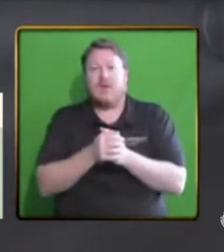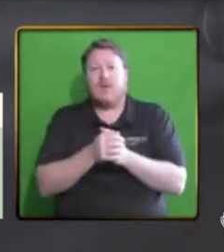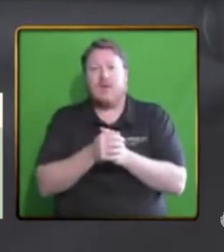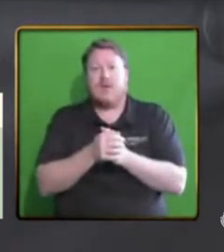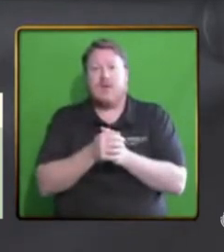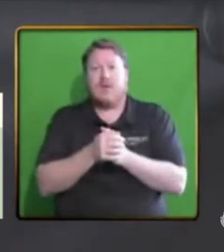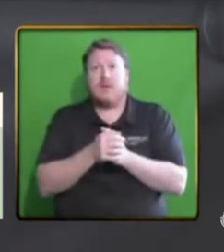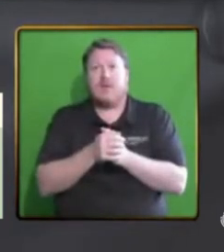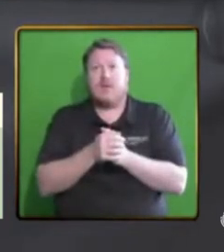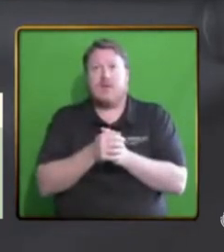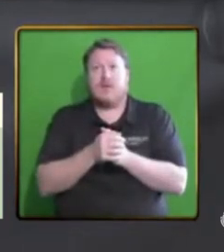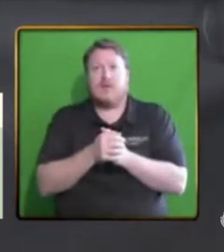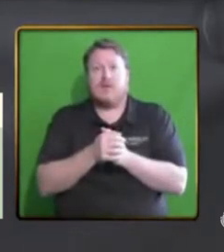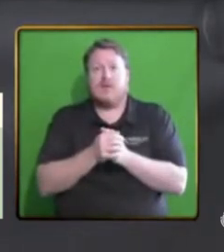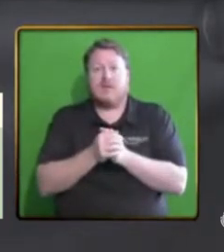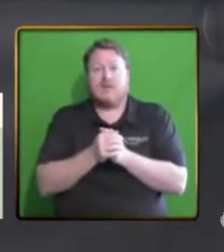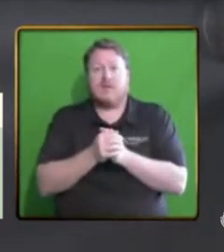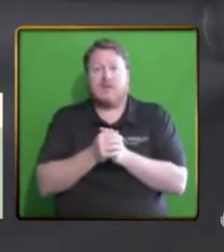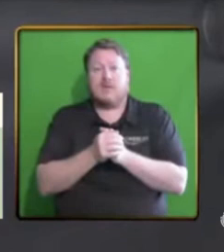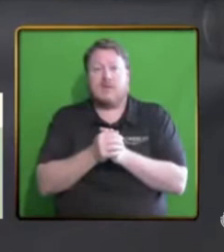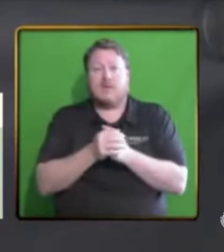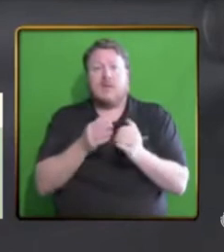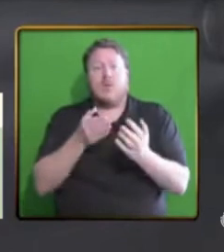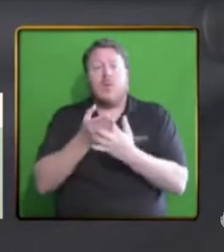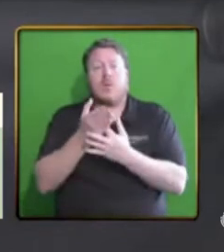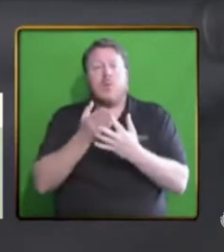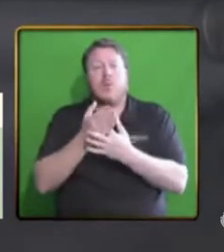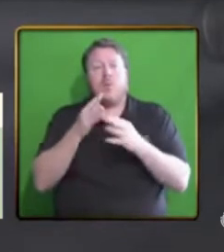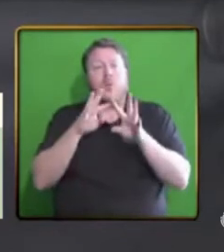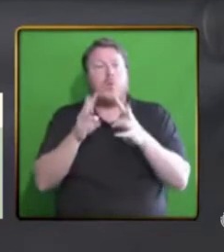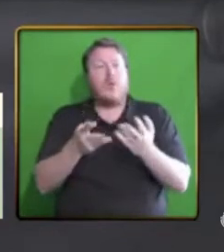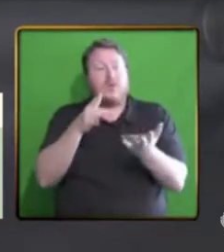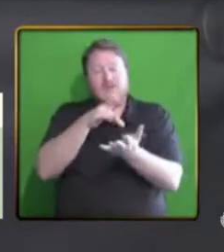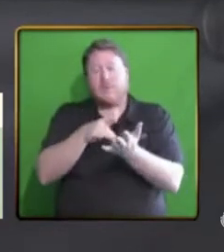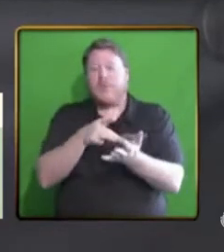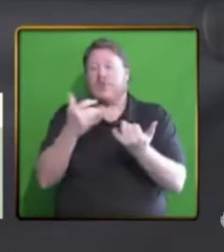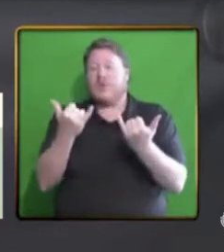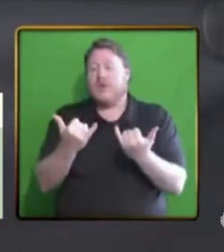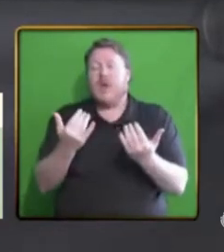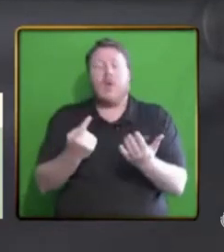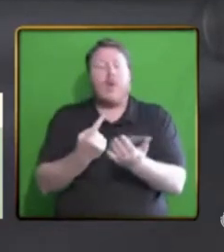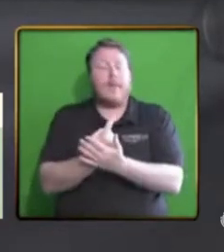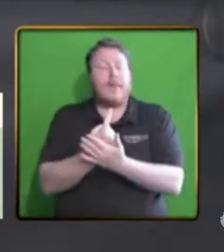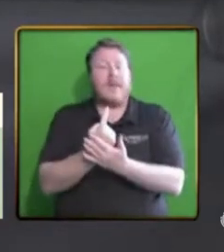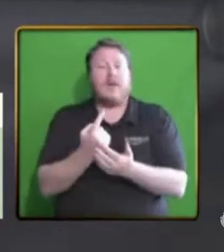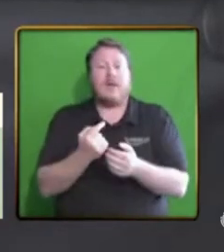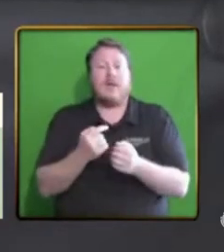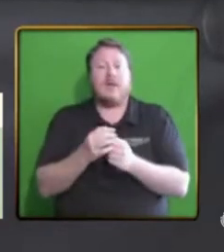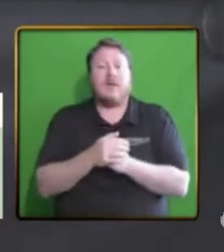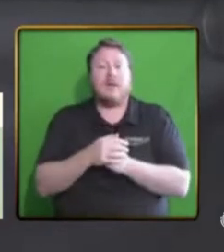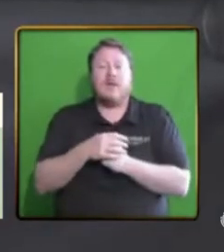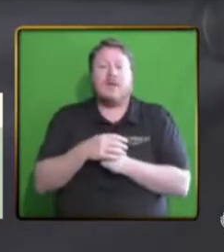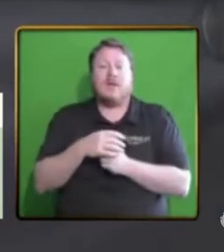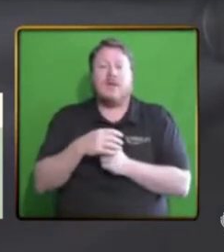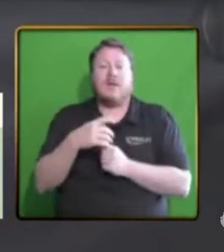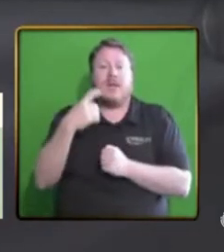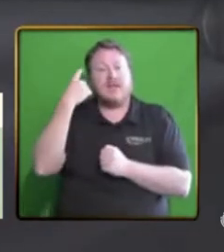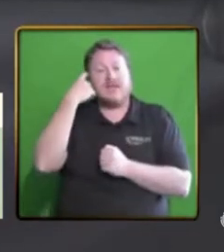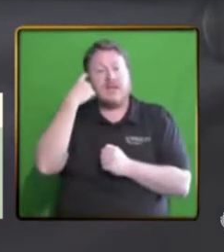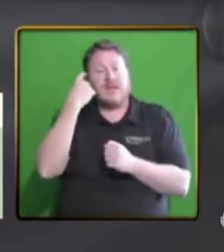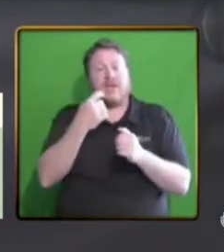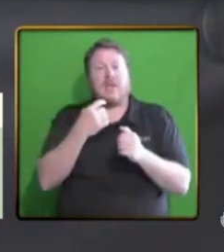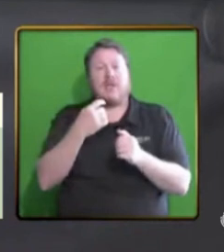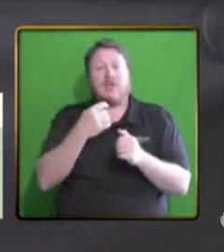of what the world is going through right now. Now, as the Secretary General said, which